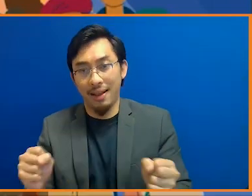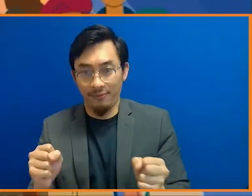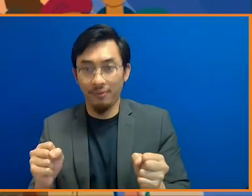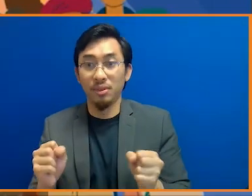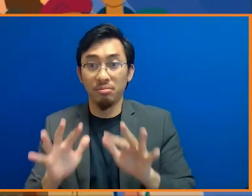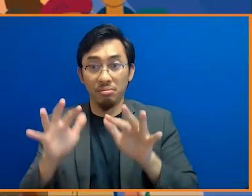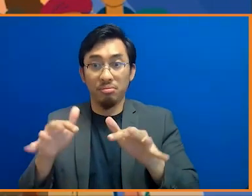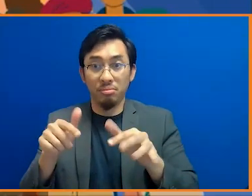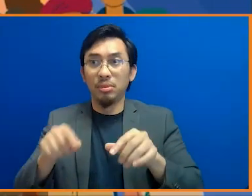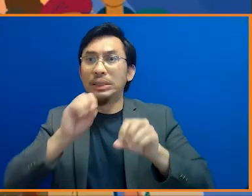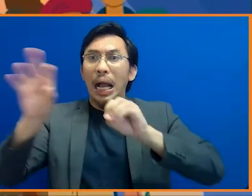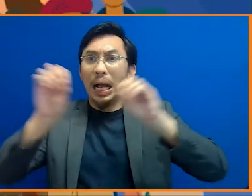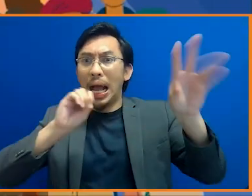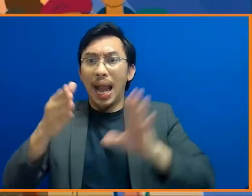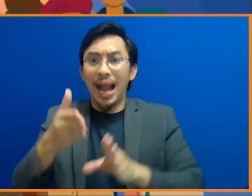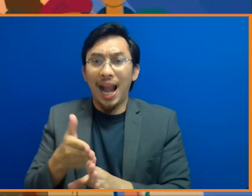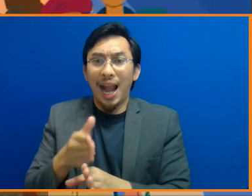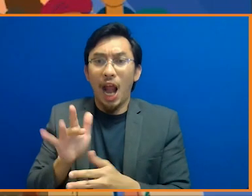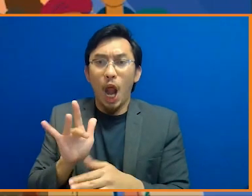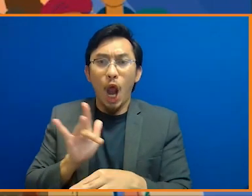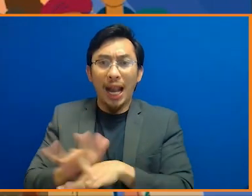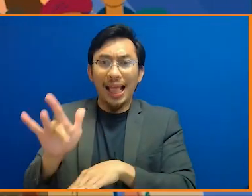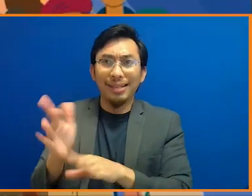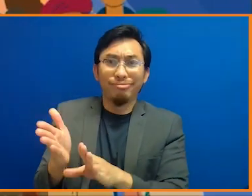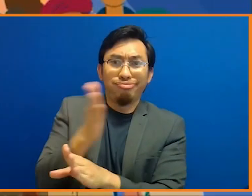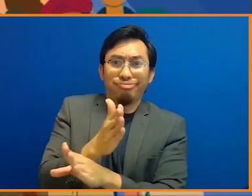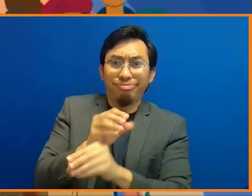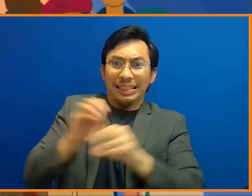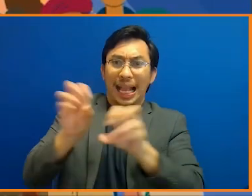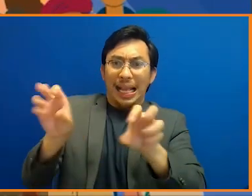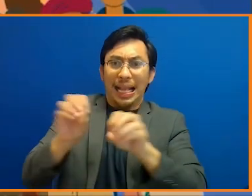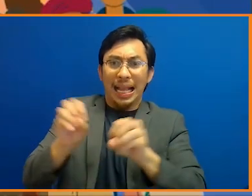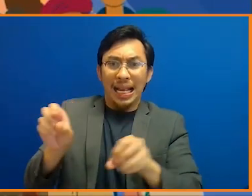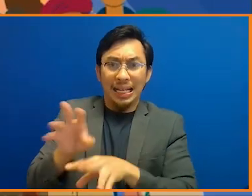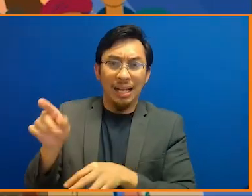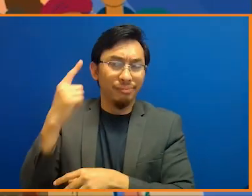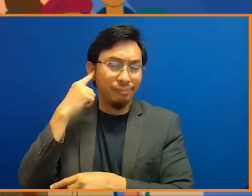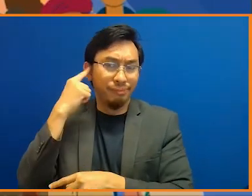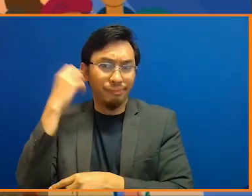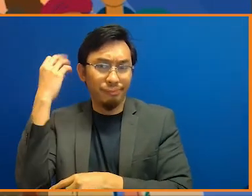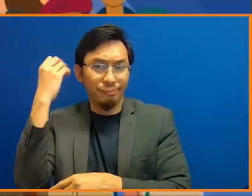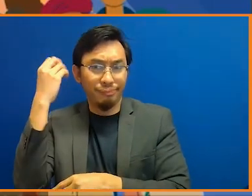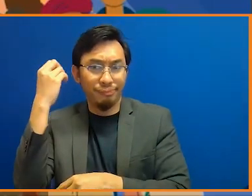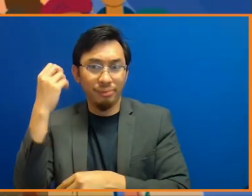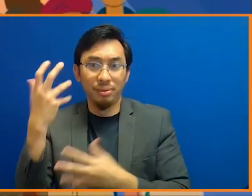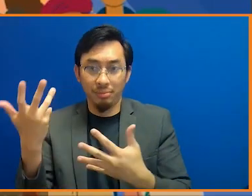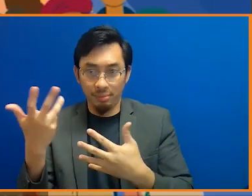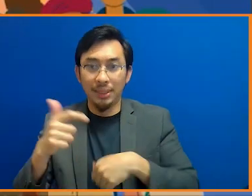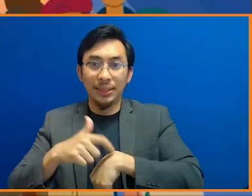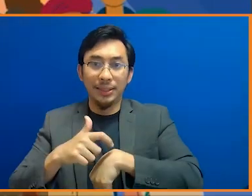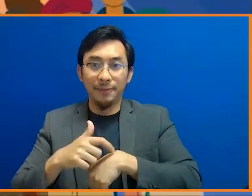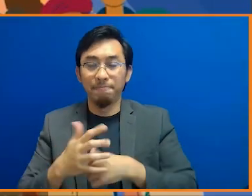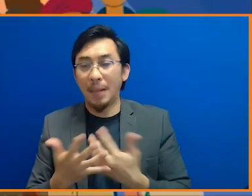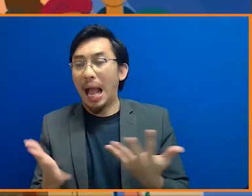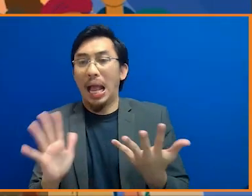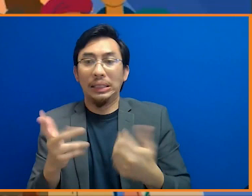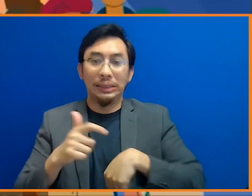tsunami early warning system. All right. I think I would like to stop here because my time is